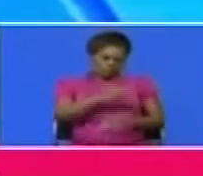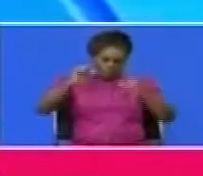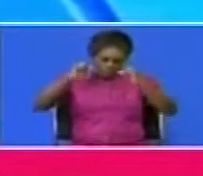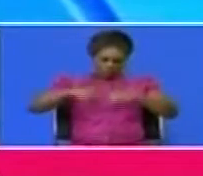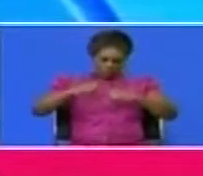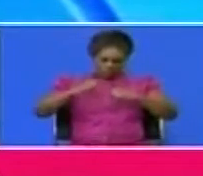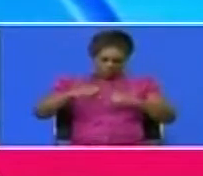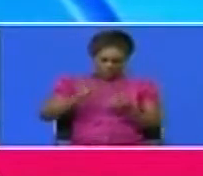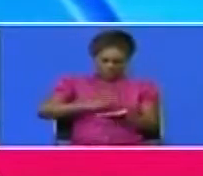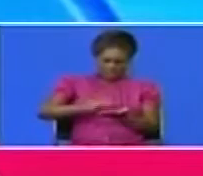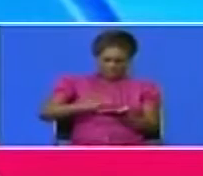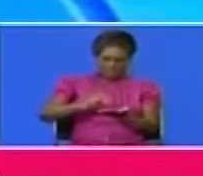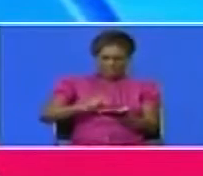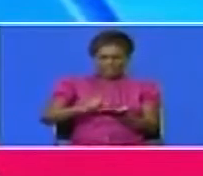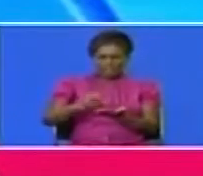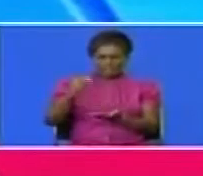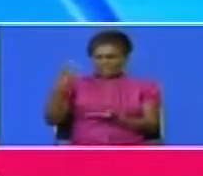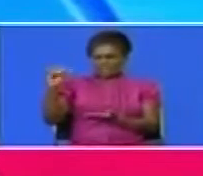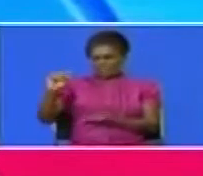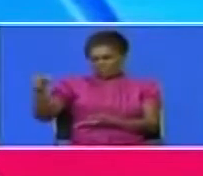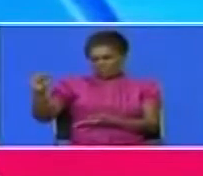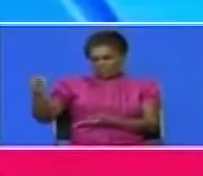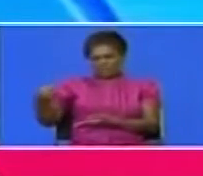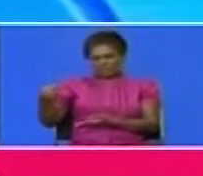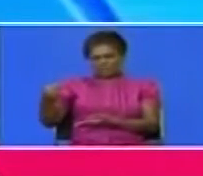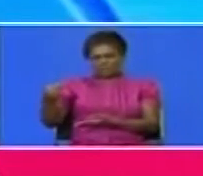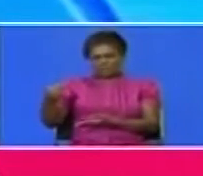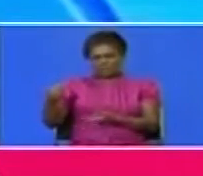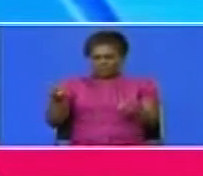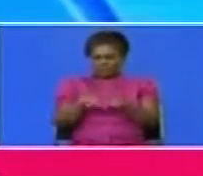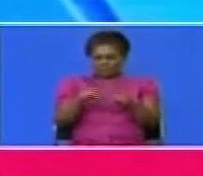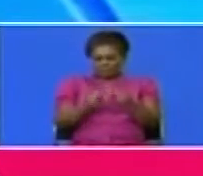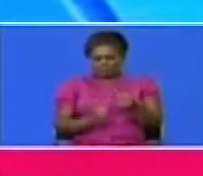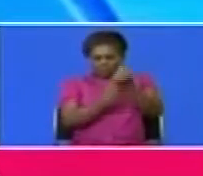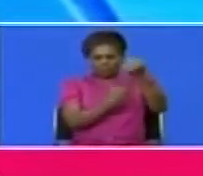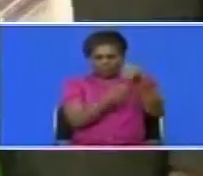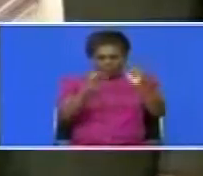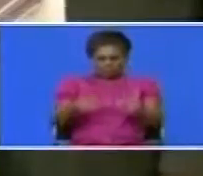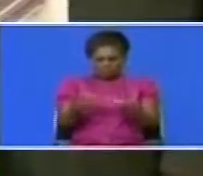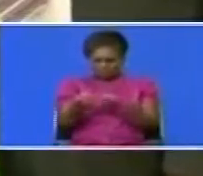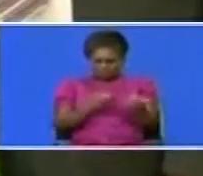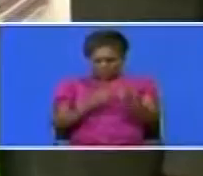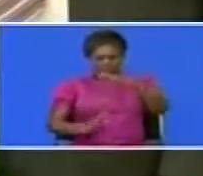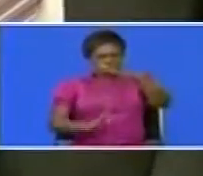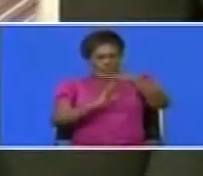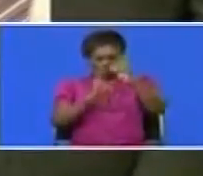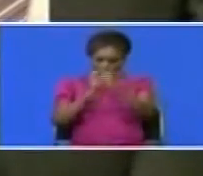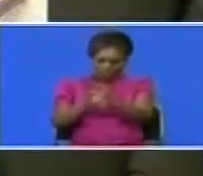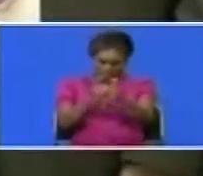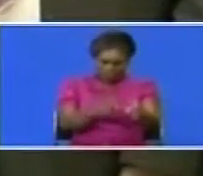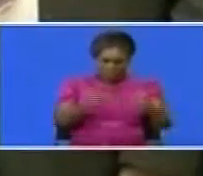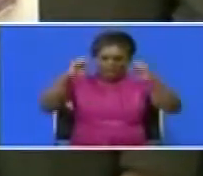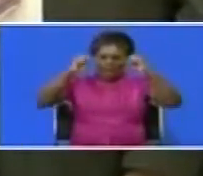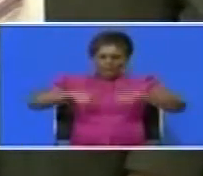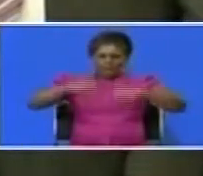shillings three-year shirt sponsorship deal with Crown Beverages, boosting its ability to attract and retain top talent. The deal